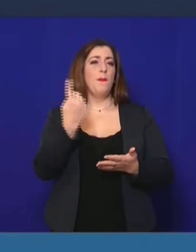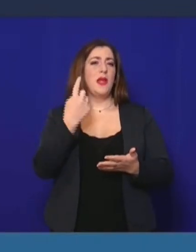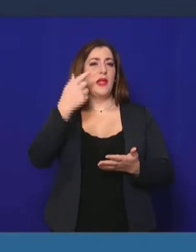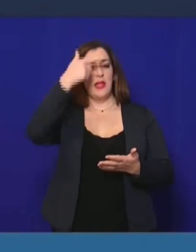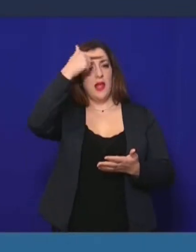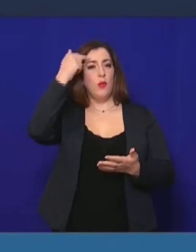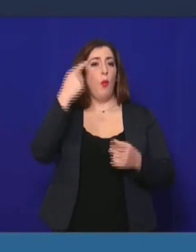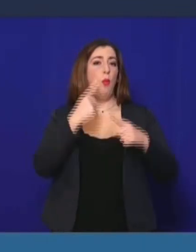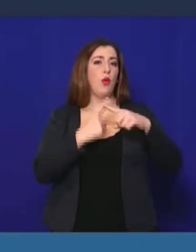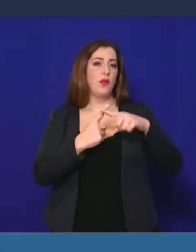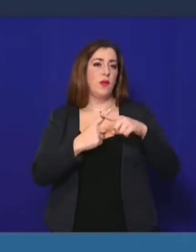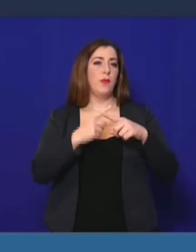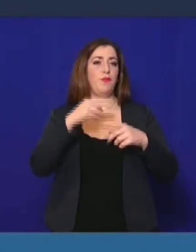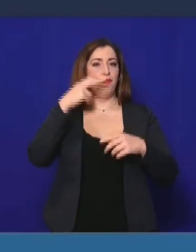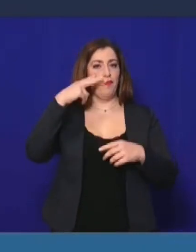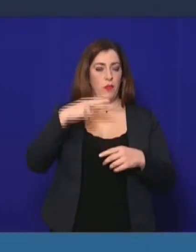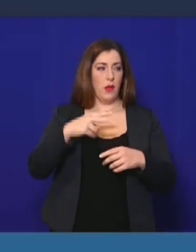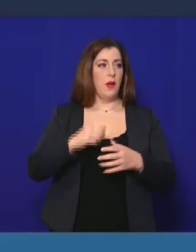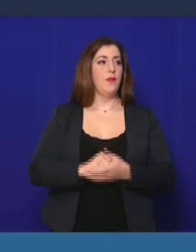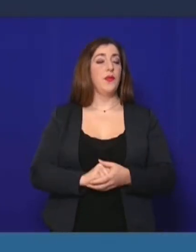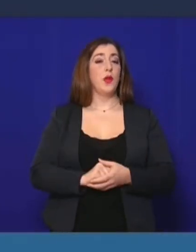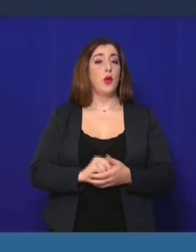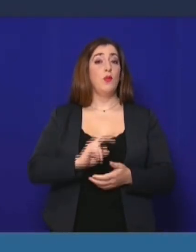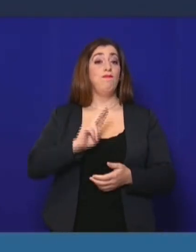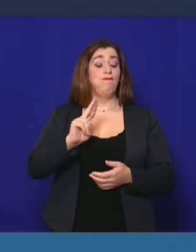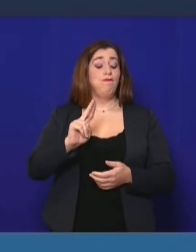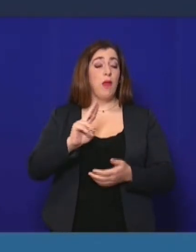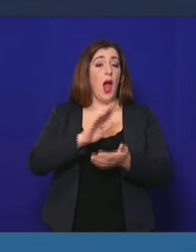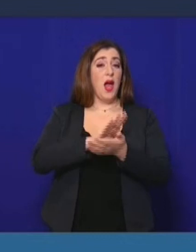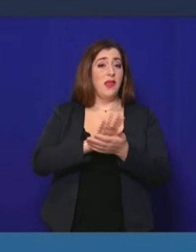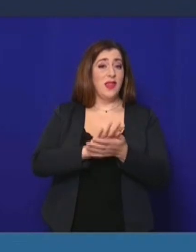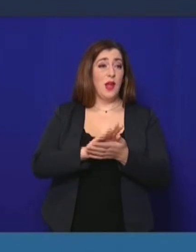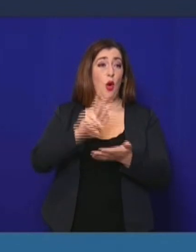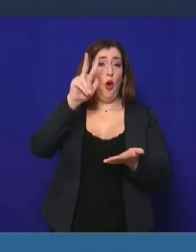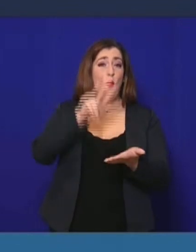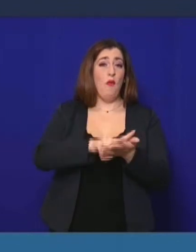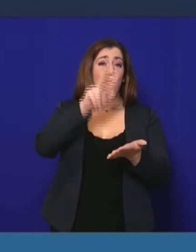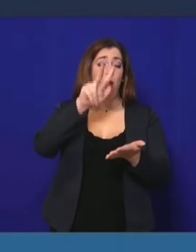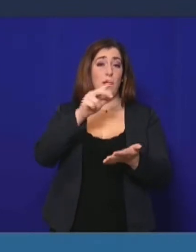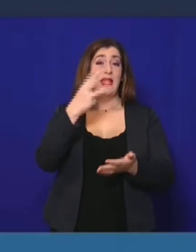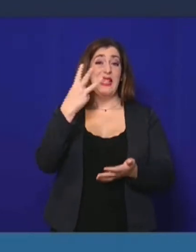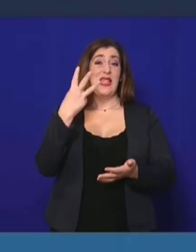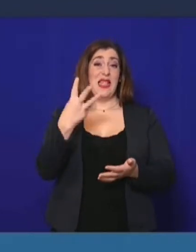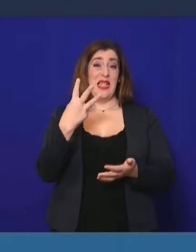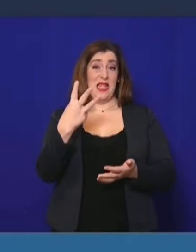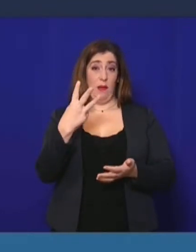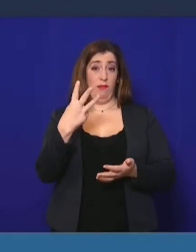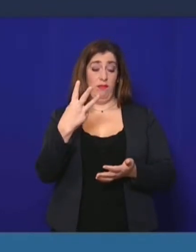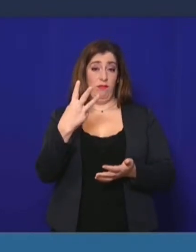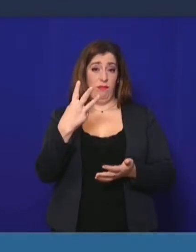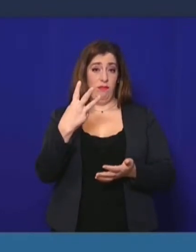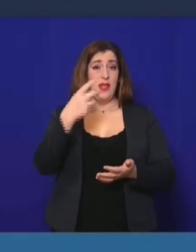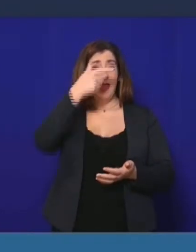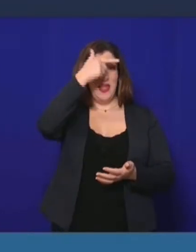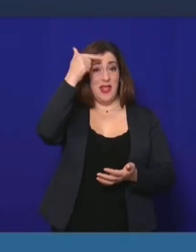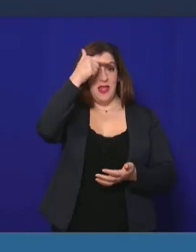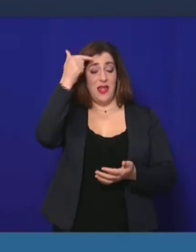kemm ikkonfermajna 3 każijiet li kellhom genetic sequence tal-varjant bħal dak li nstab ta'